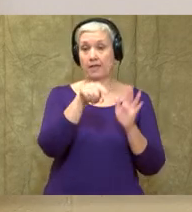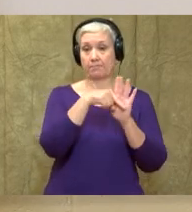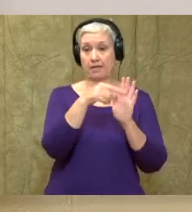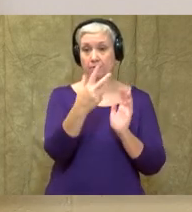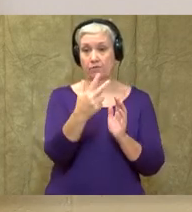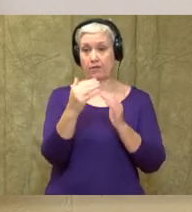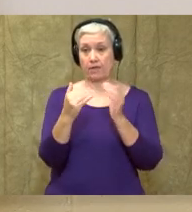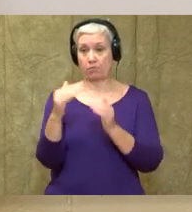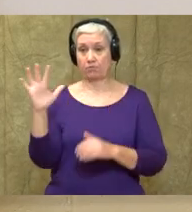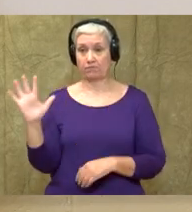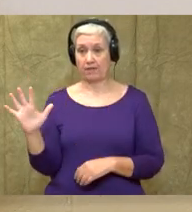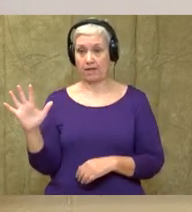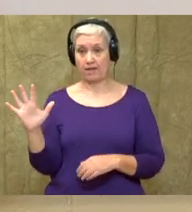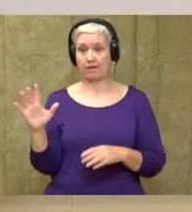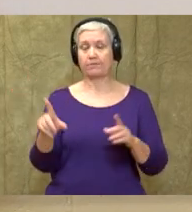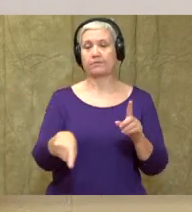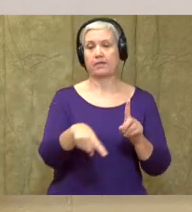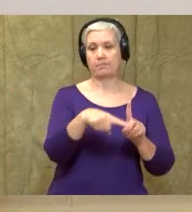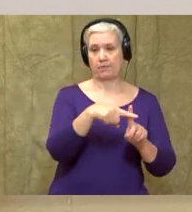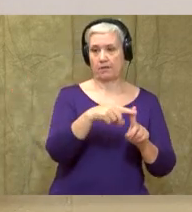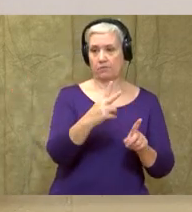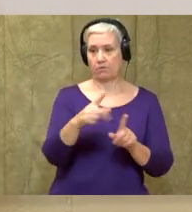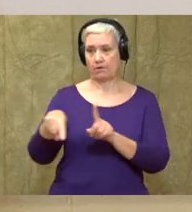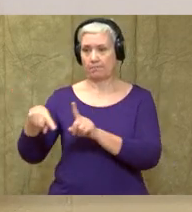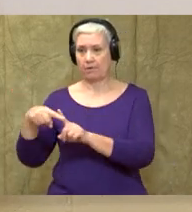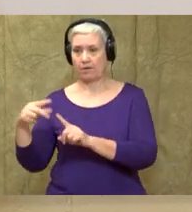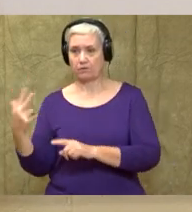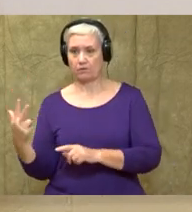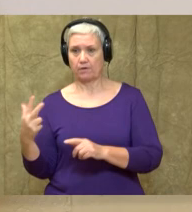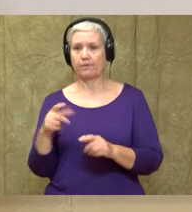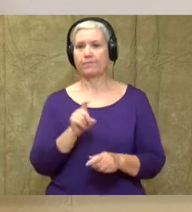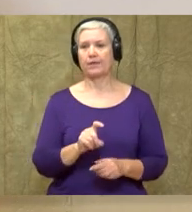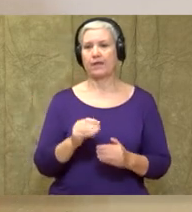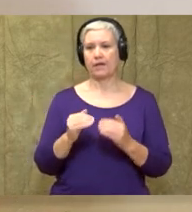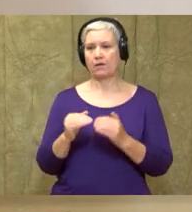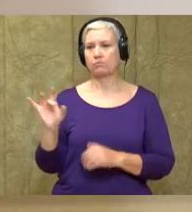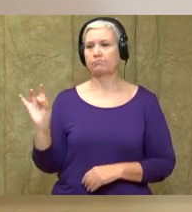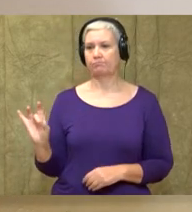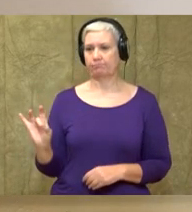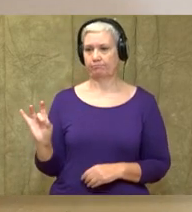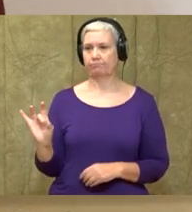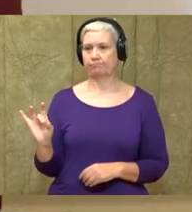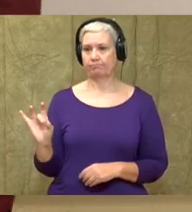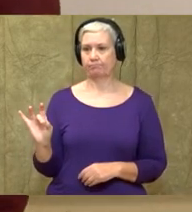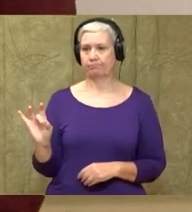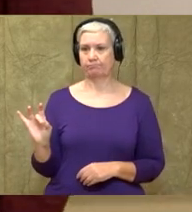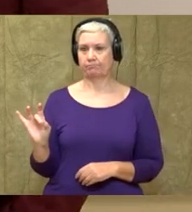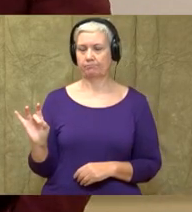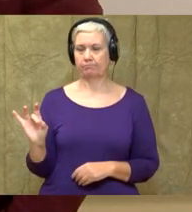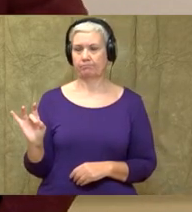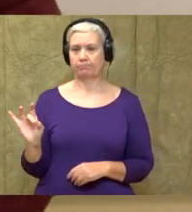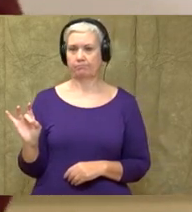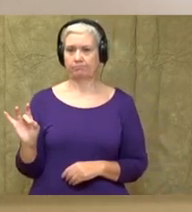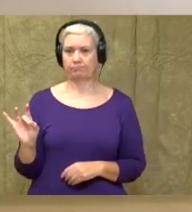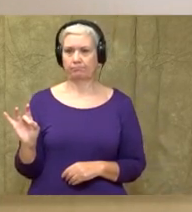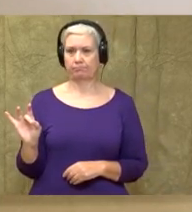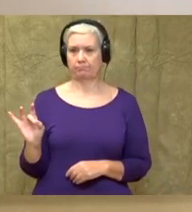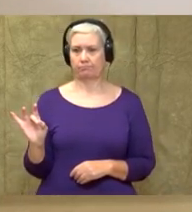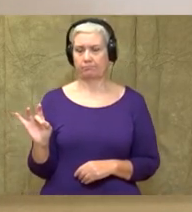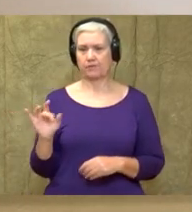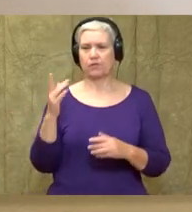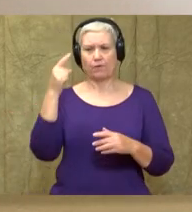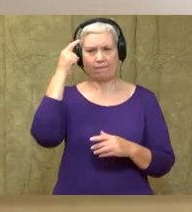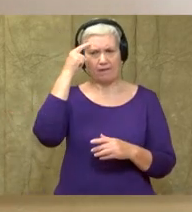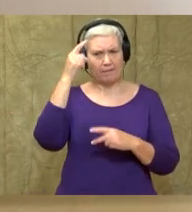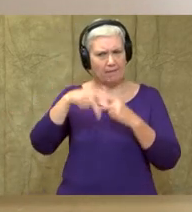3 to both sides again, we have that solution is x is equal to 8. So thinking about the